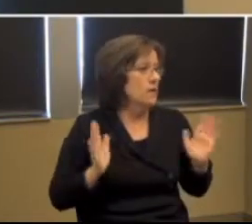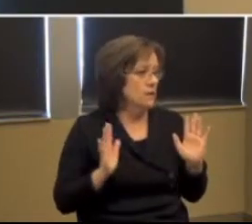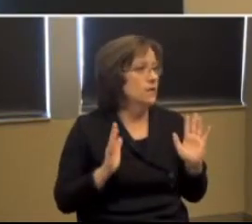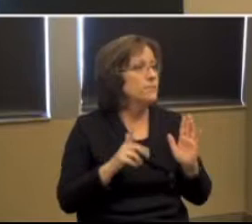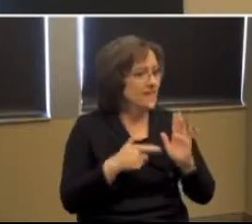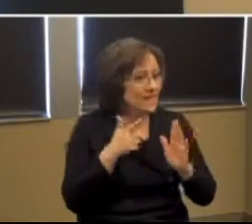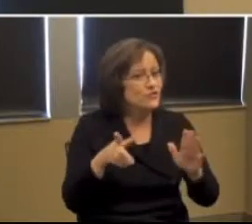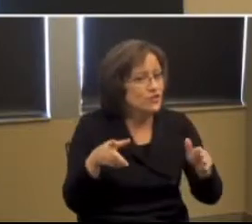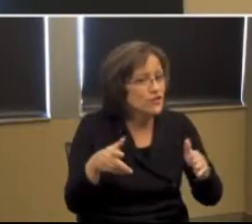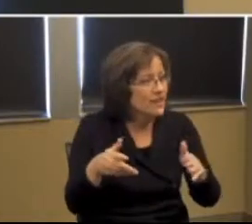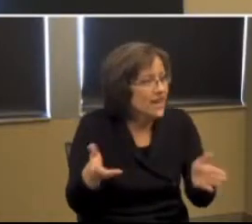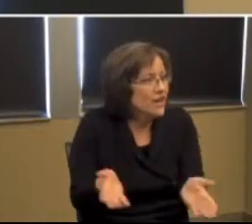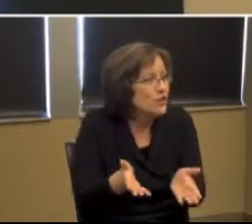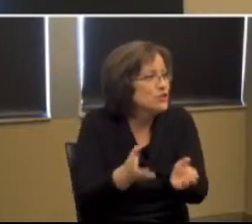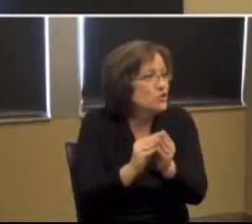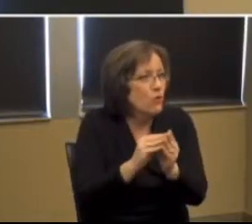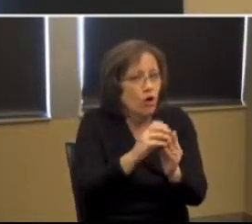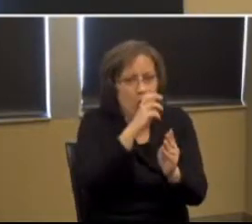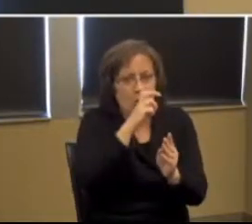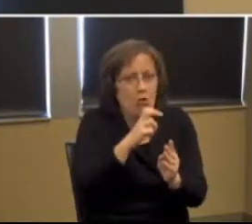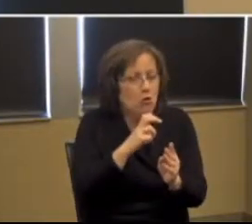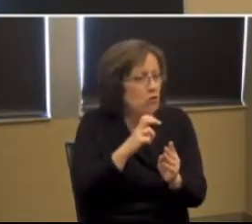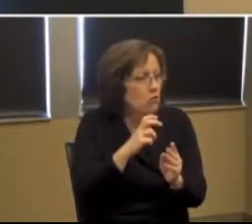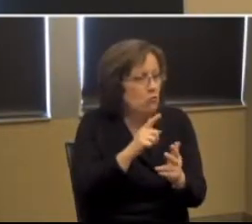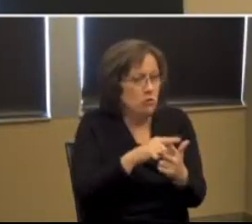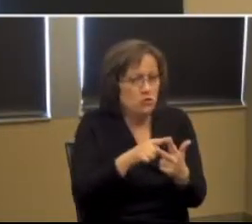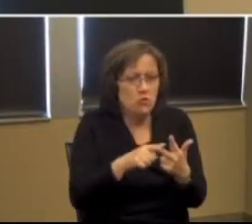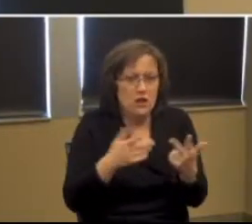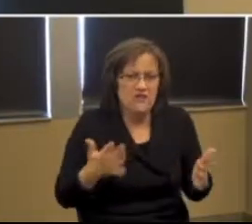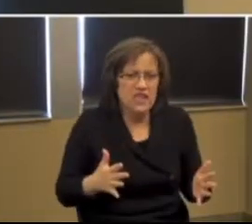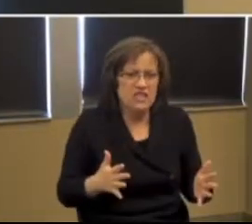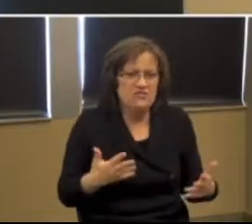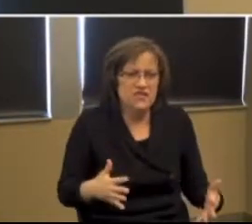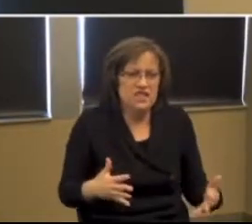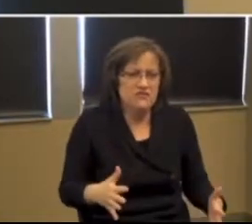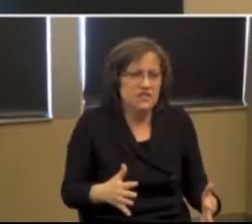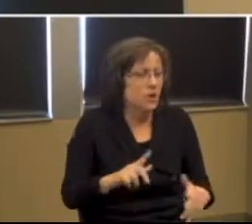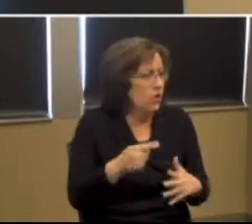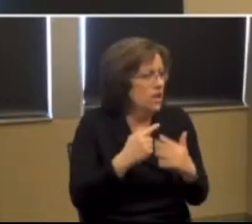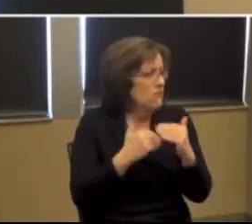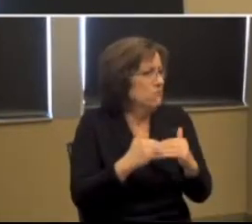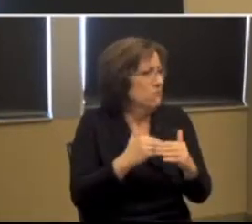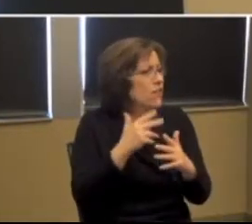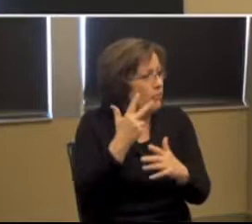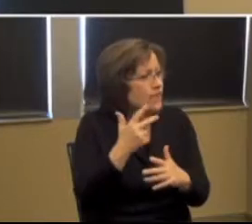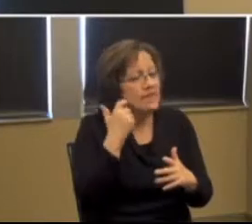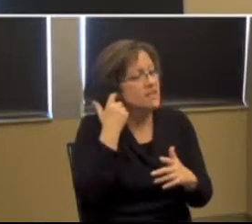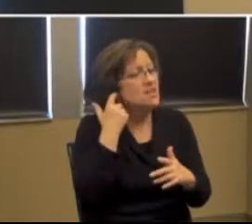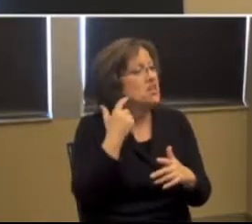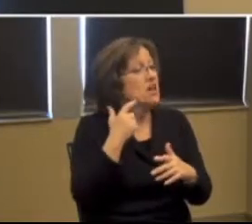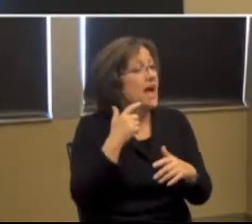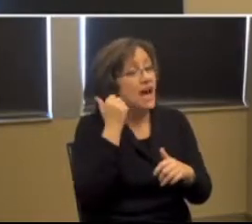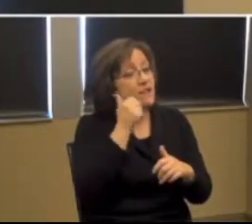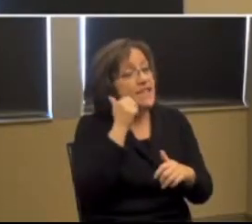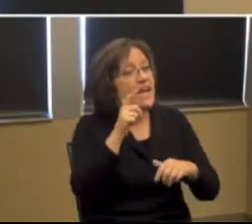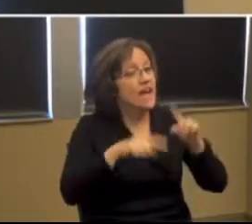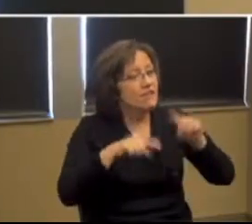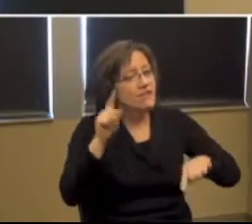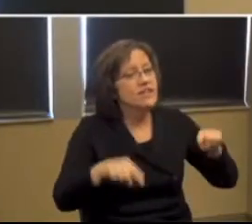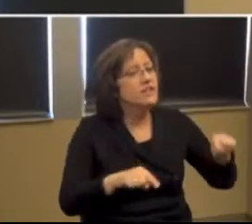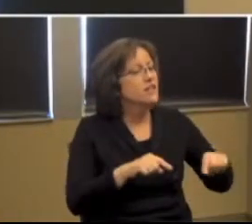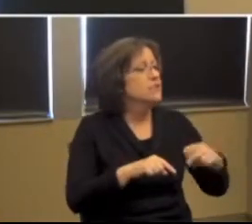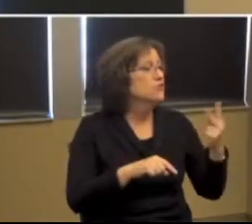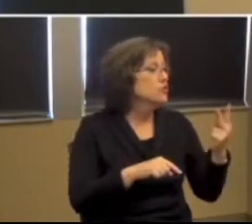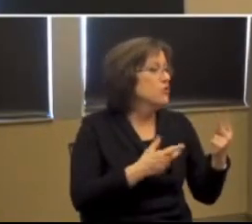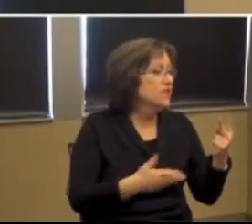doing that. And so with some of my really rigid older kids that were okay with the system, I wouldn't have a consistent number every day. But not only